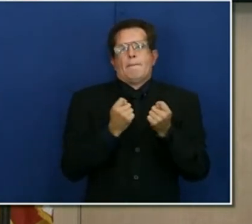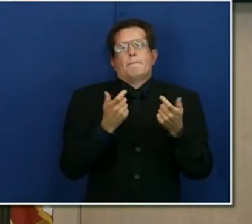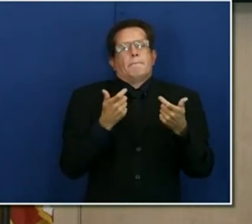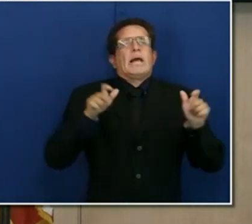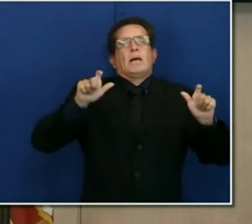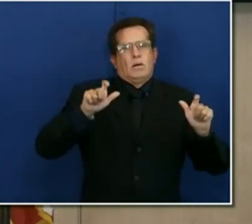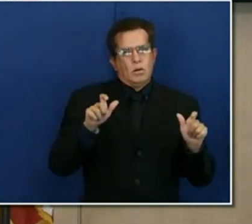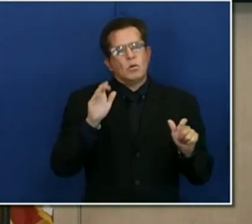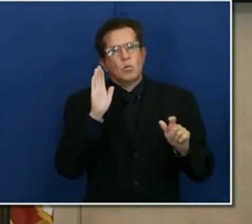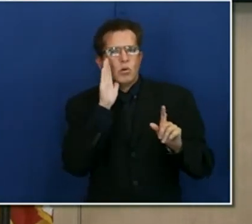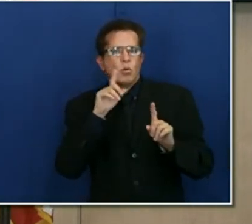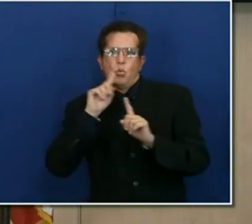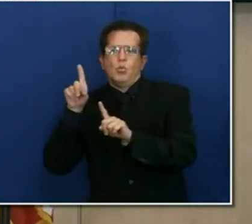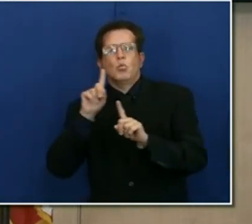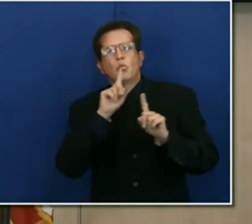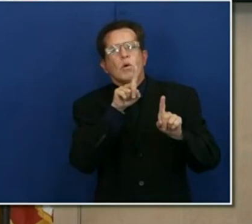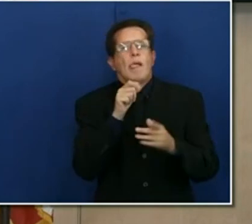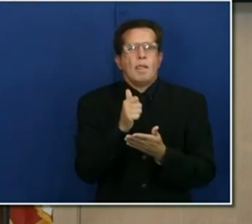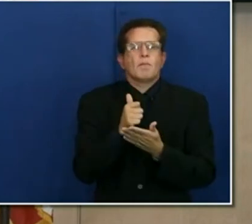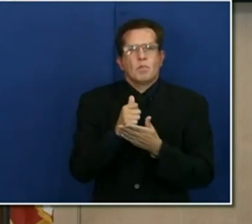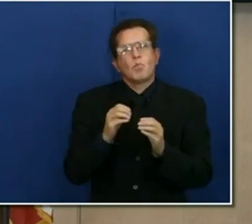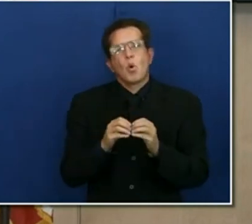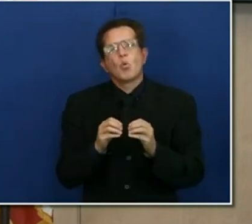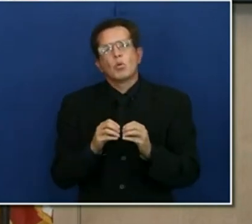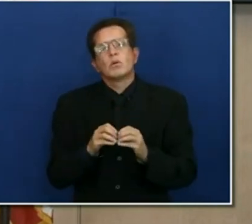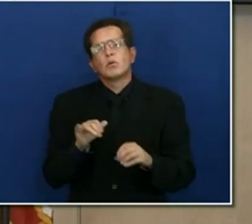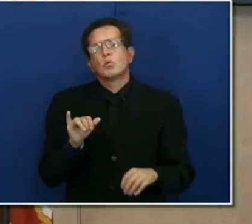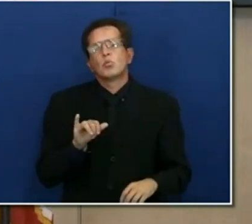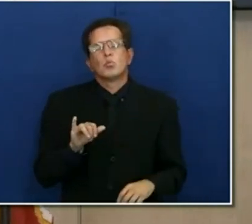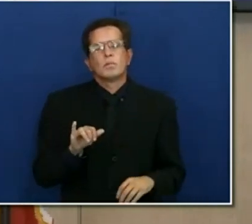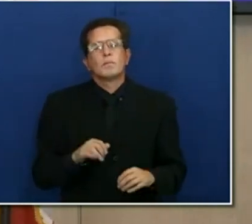to. Thank you.